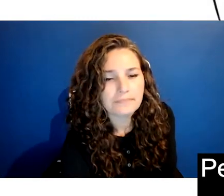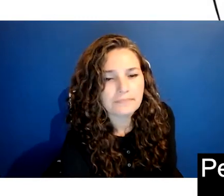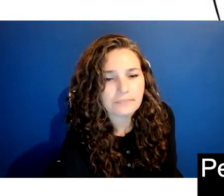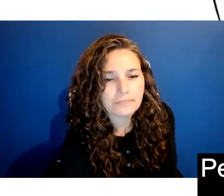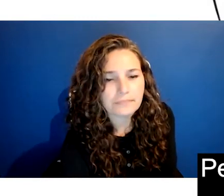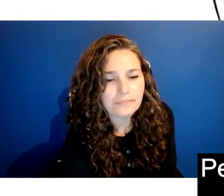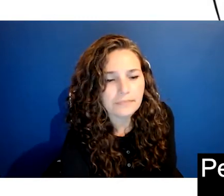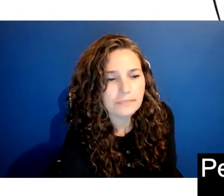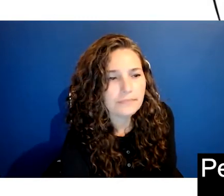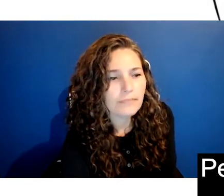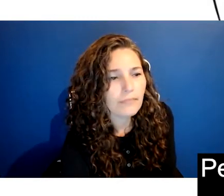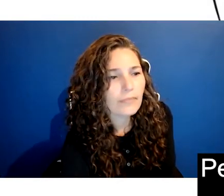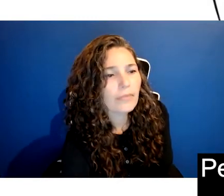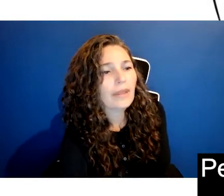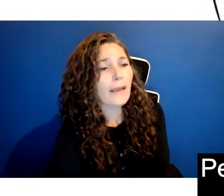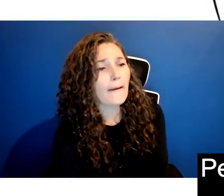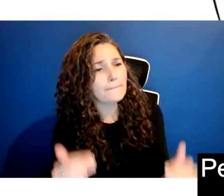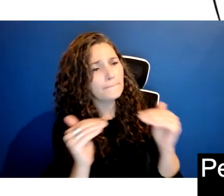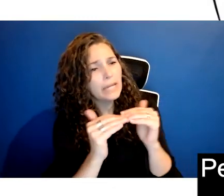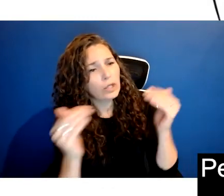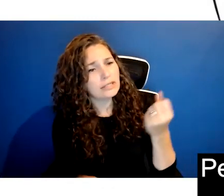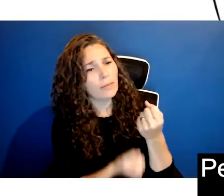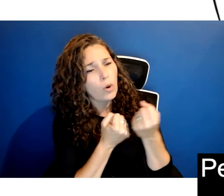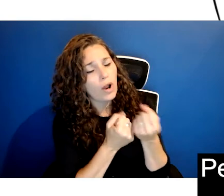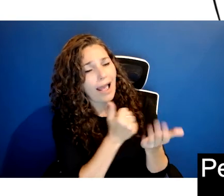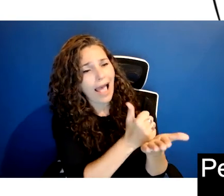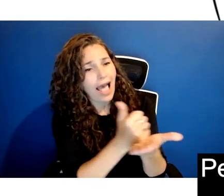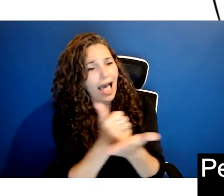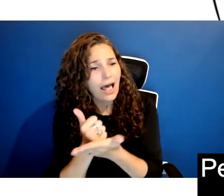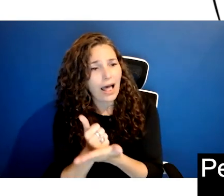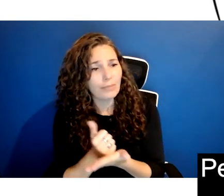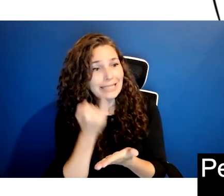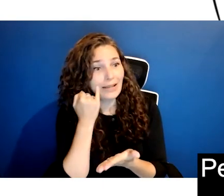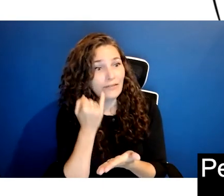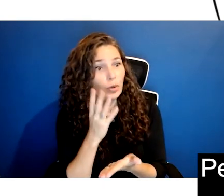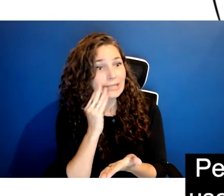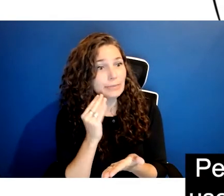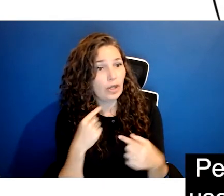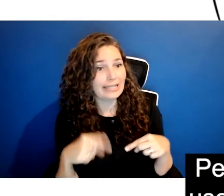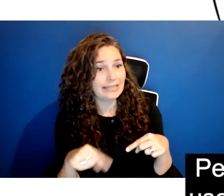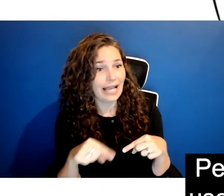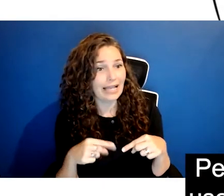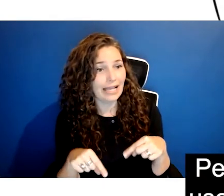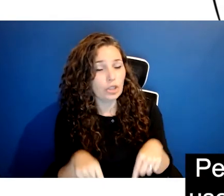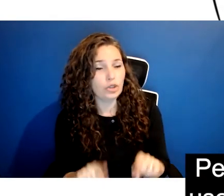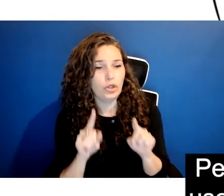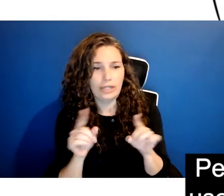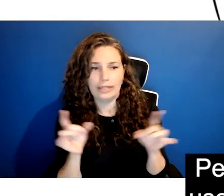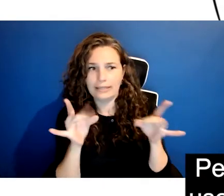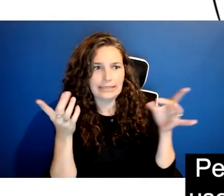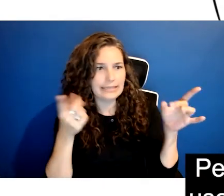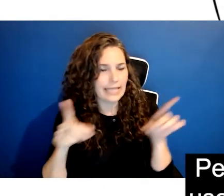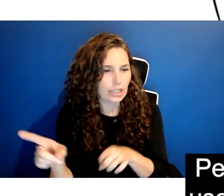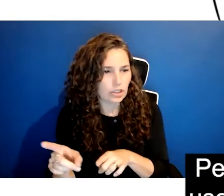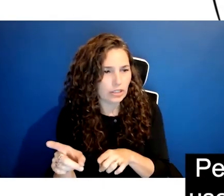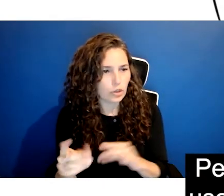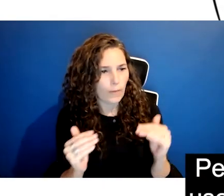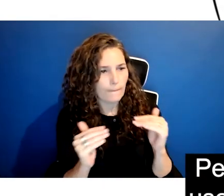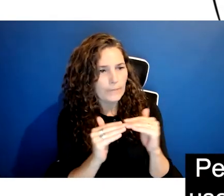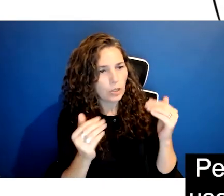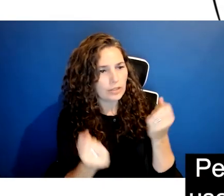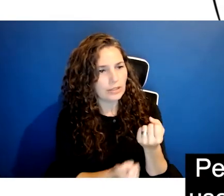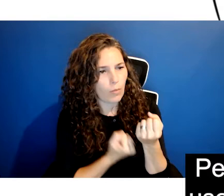Peer support may also be helpful when you experience anxiety during disasters. Peer support is when people with disabilities use their